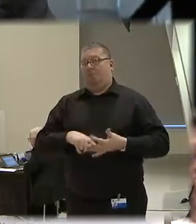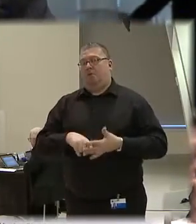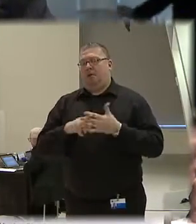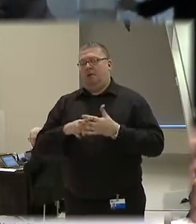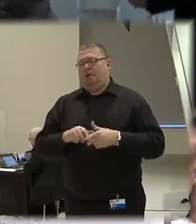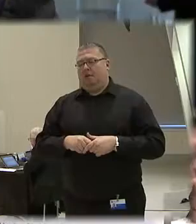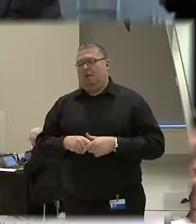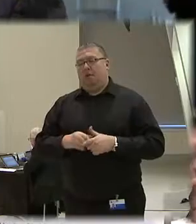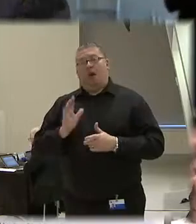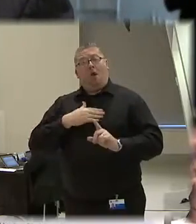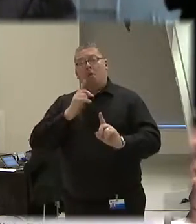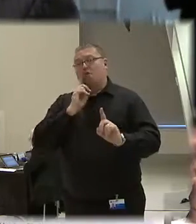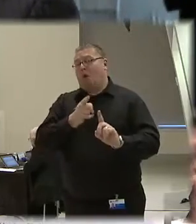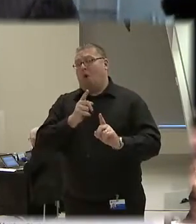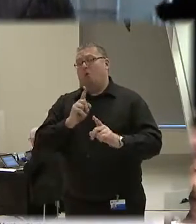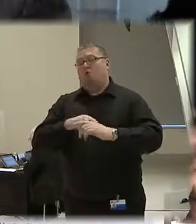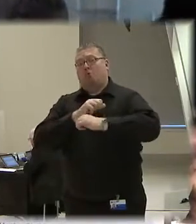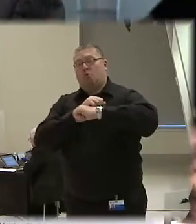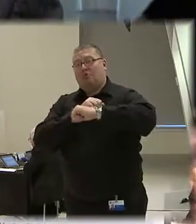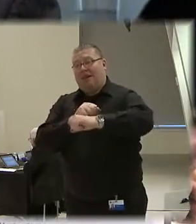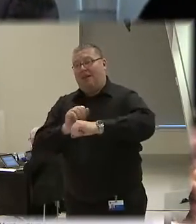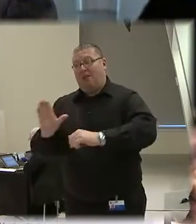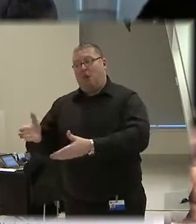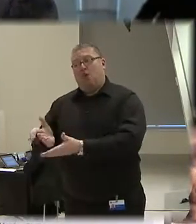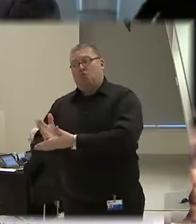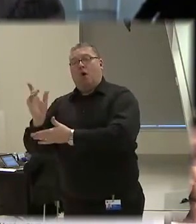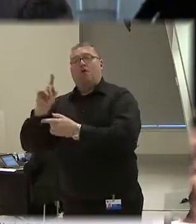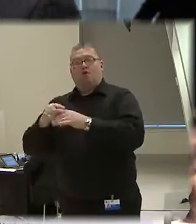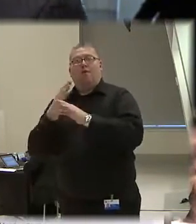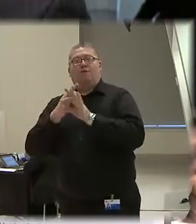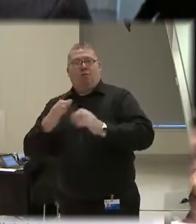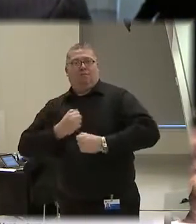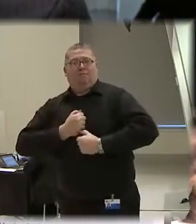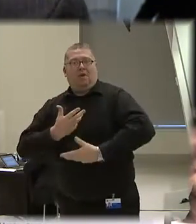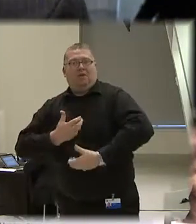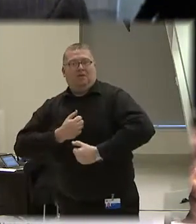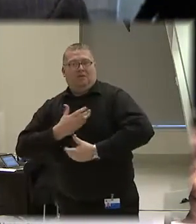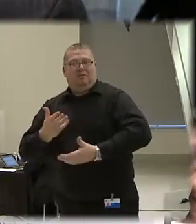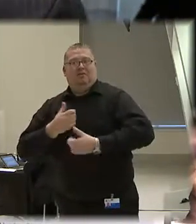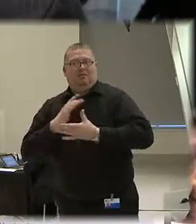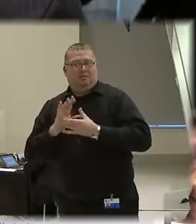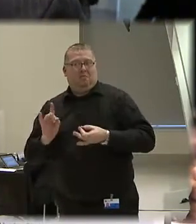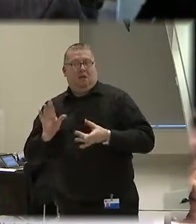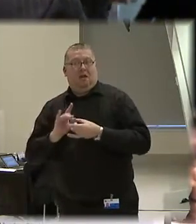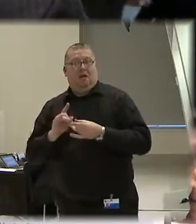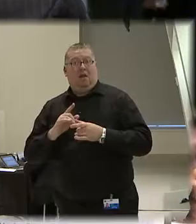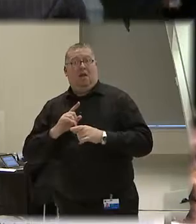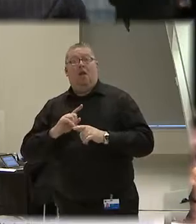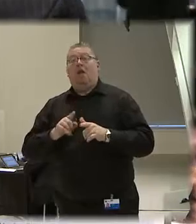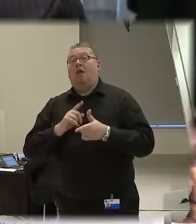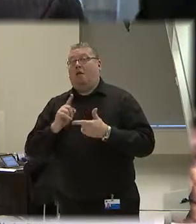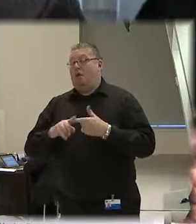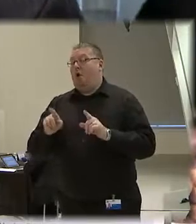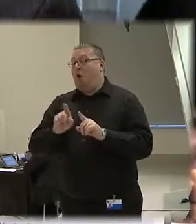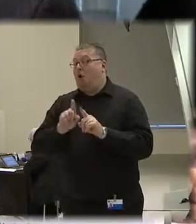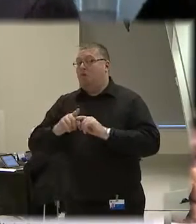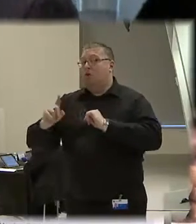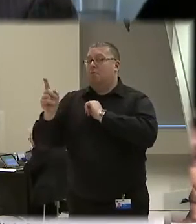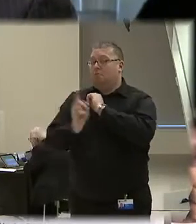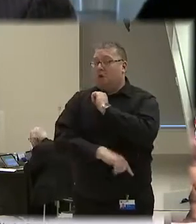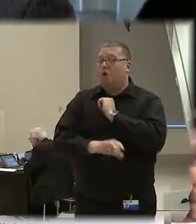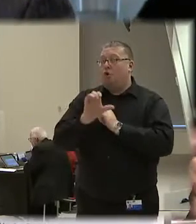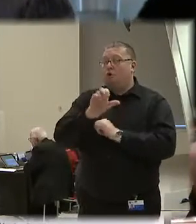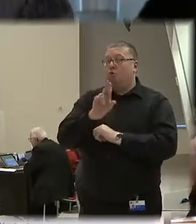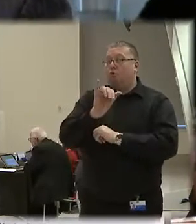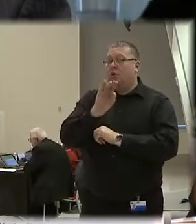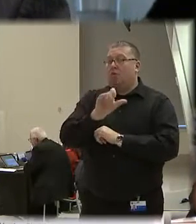was to protect the protesters' right to free speech while preventing criminal behavior. Very simple concept,